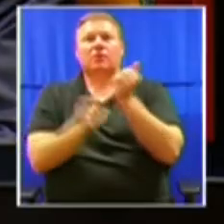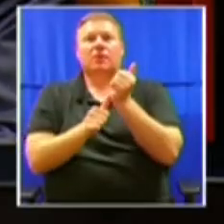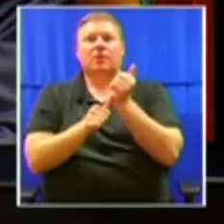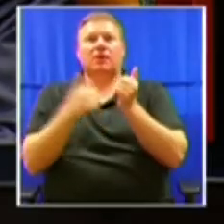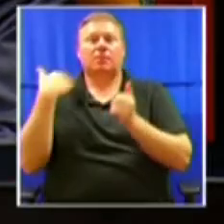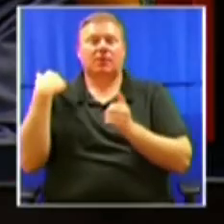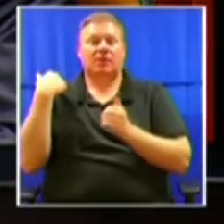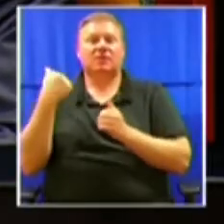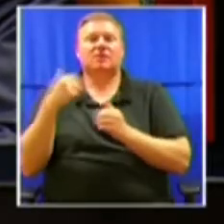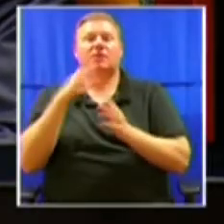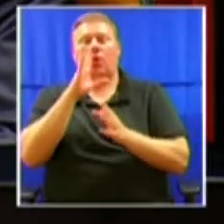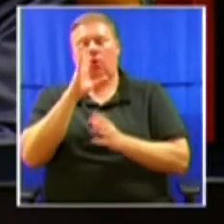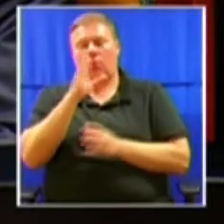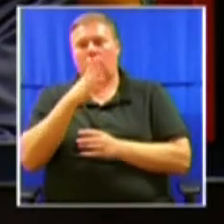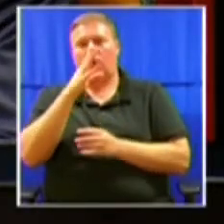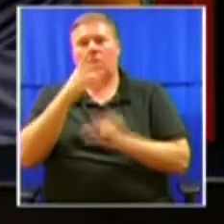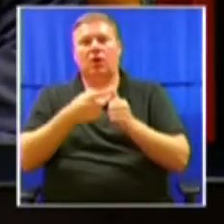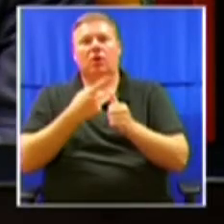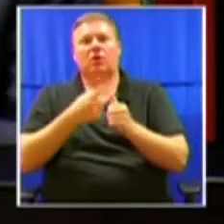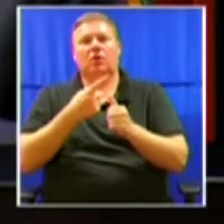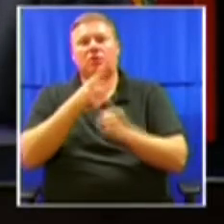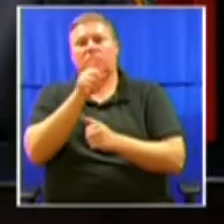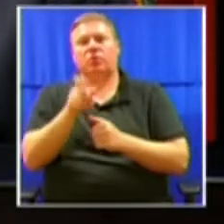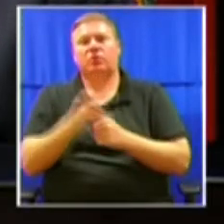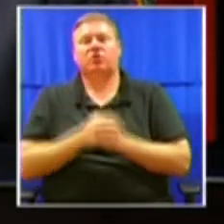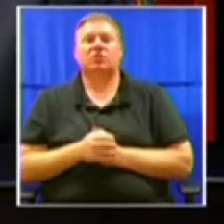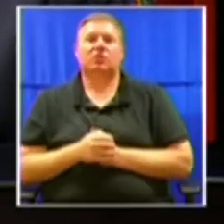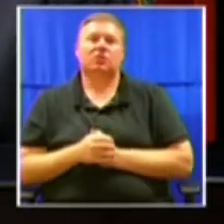on behalf of the Minister. The Honourable Deputy Minister.